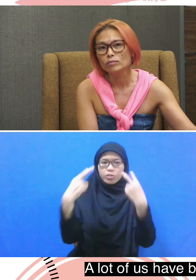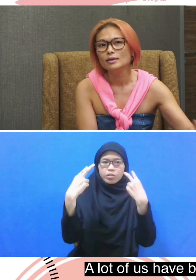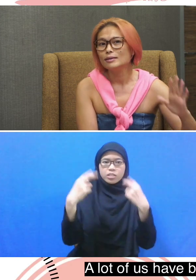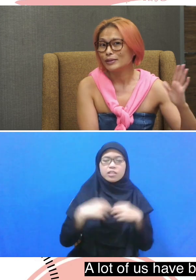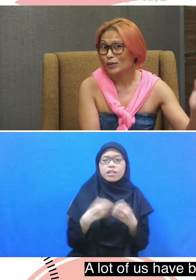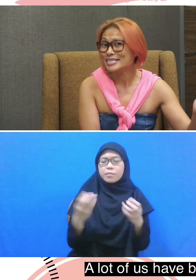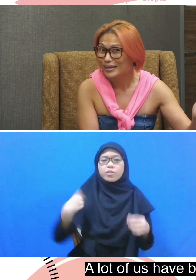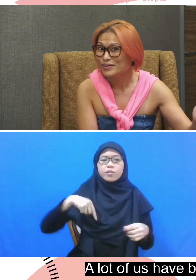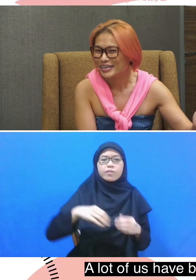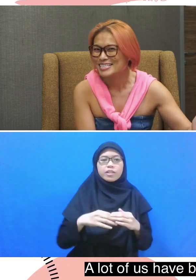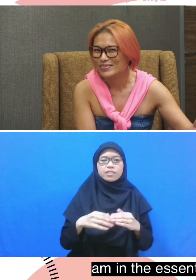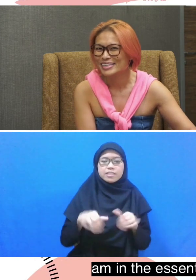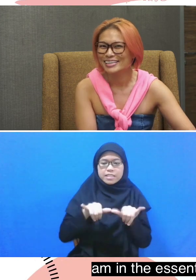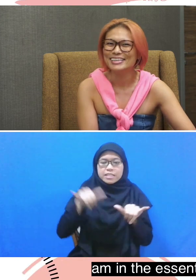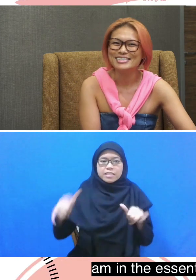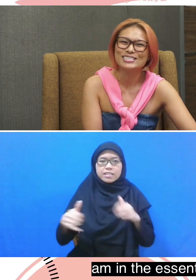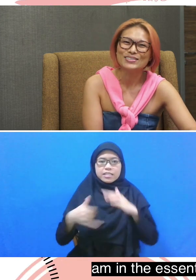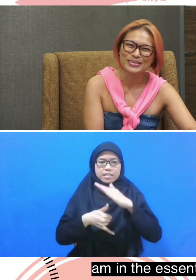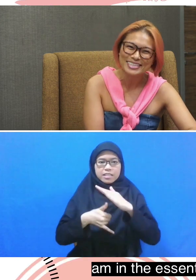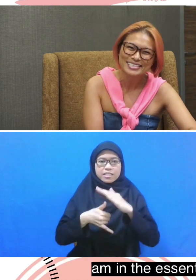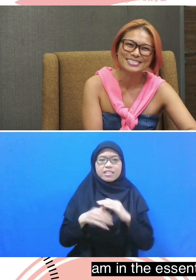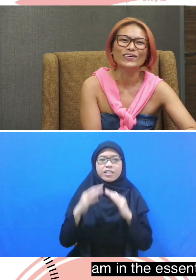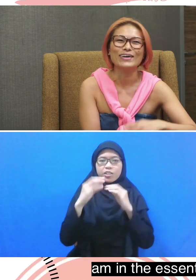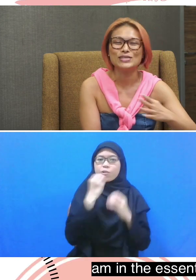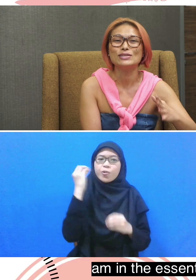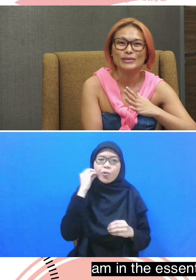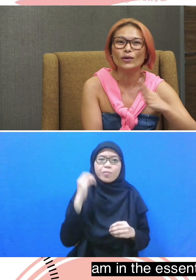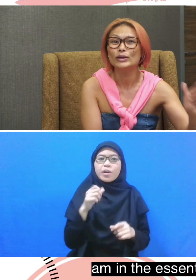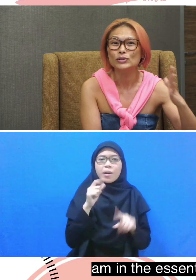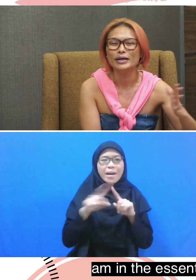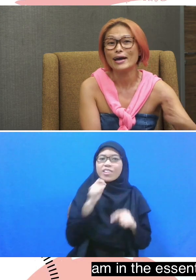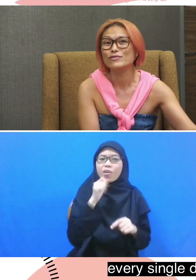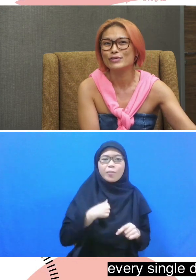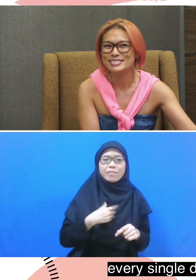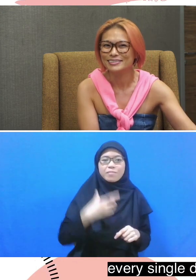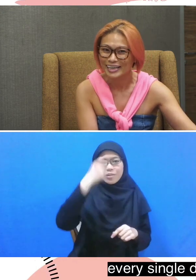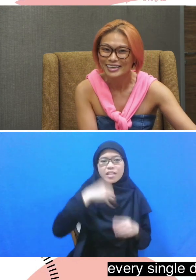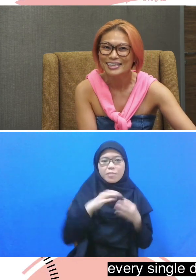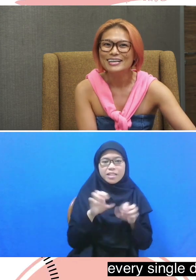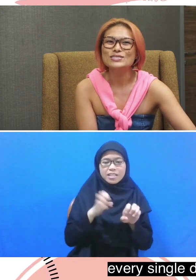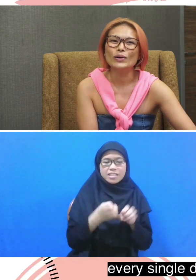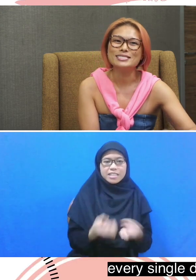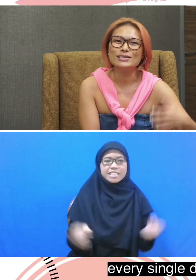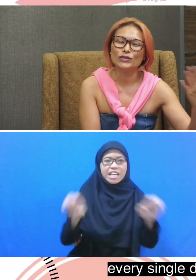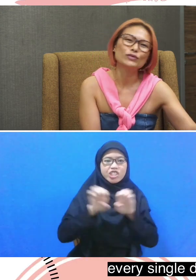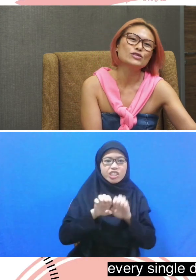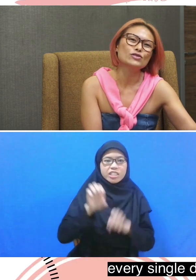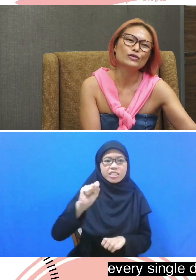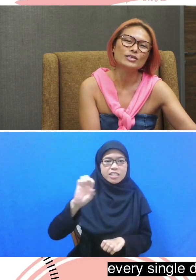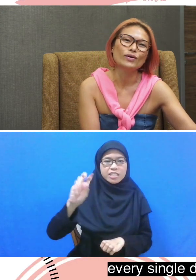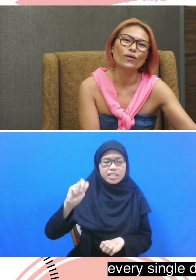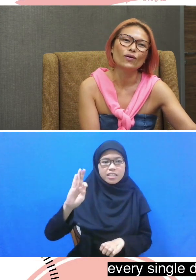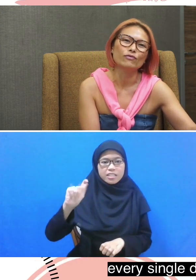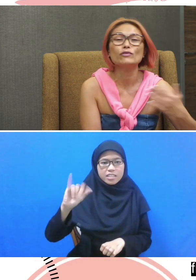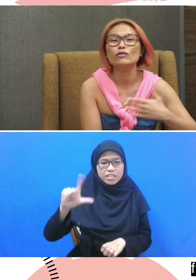home, but not myself because I'm in the essential business. So I've actually been going to work every single day. So whether it's for the food